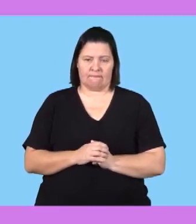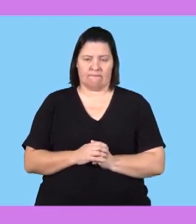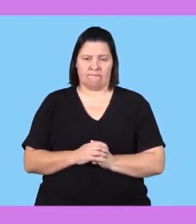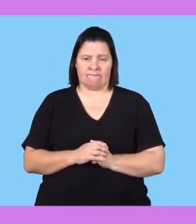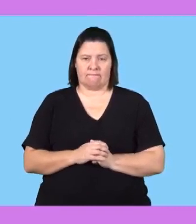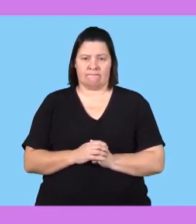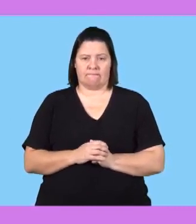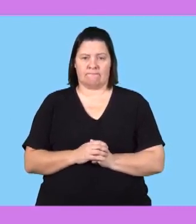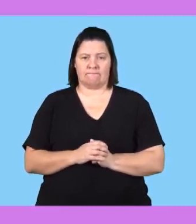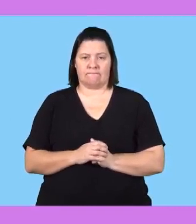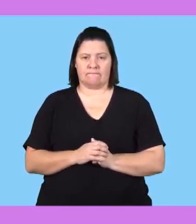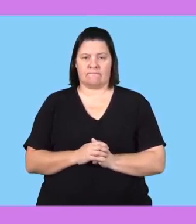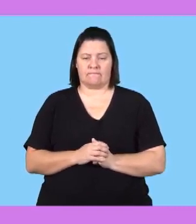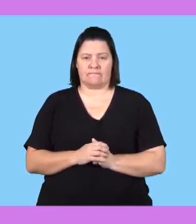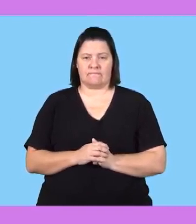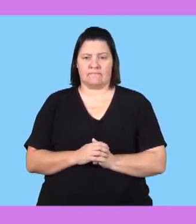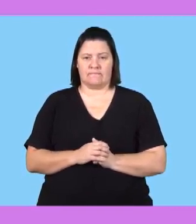20 over 100 by